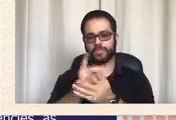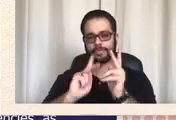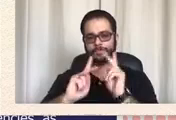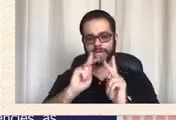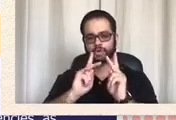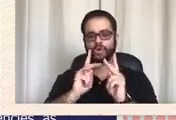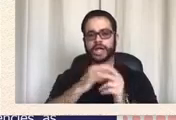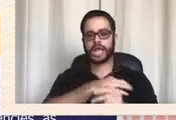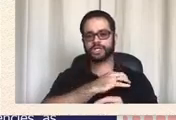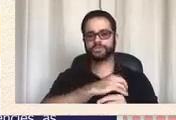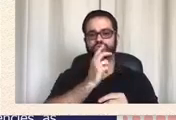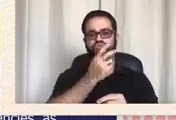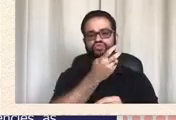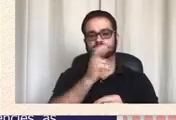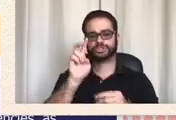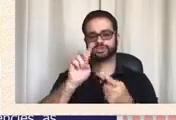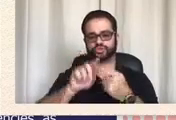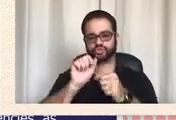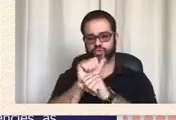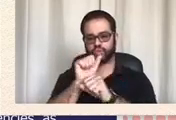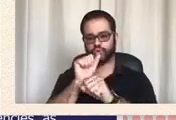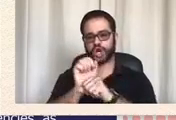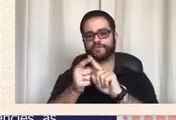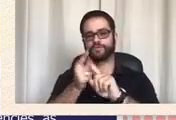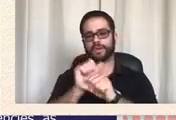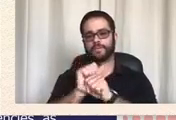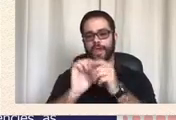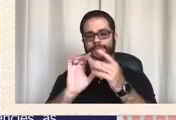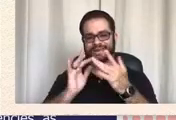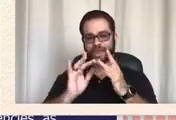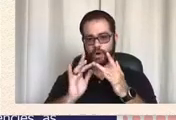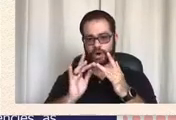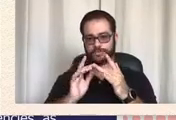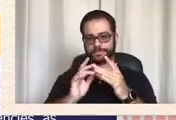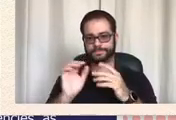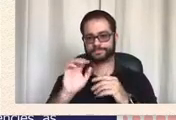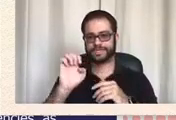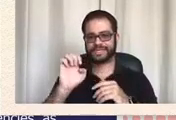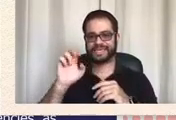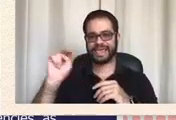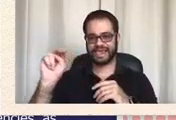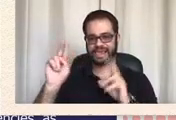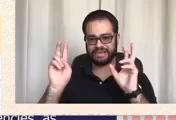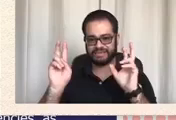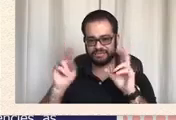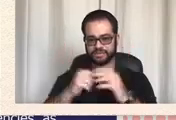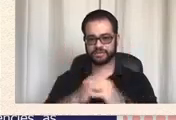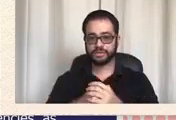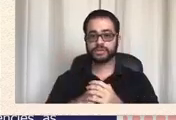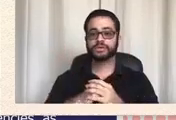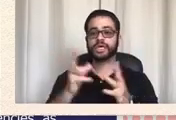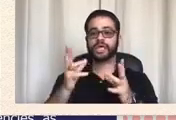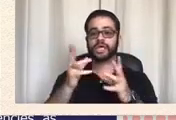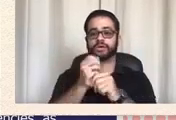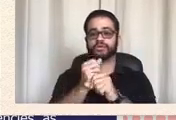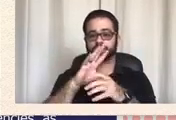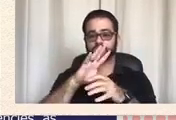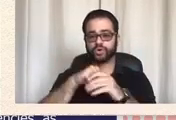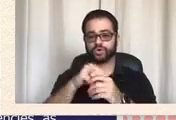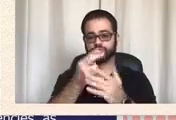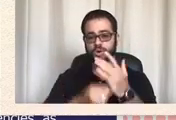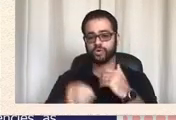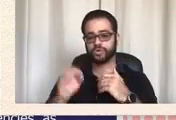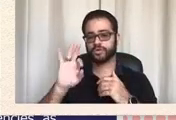work from an employment network, otherwise known as ENs, which includes both the Florida Vocational Rehabilitation